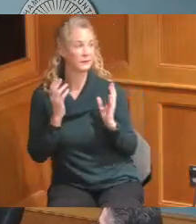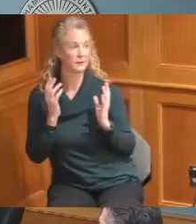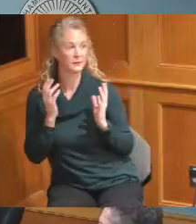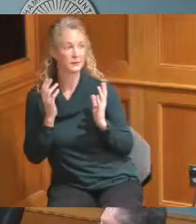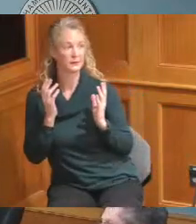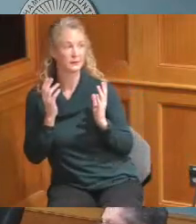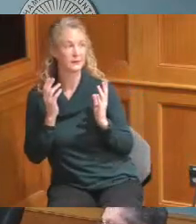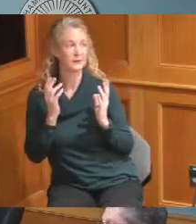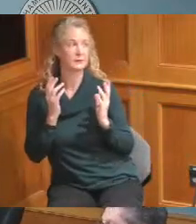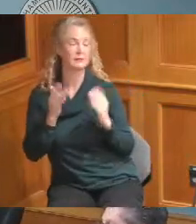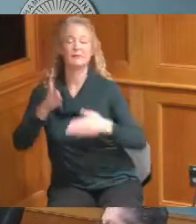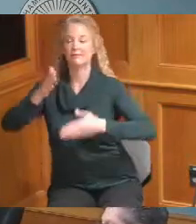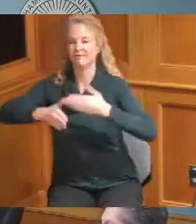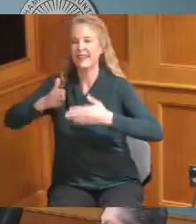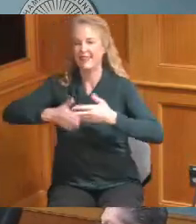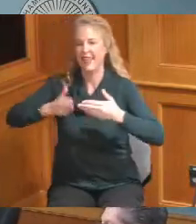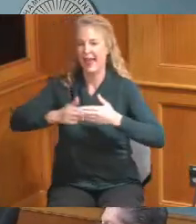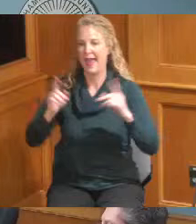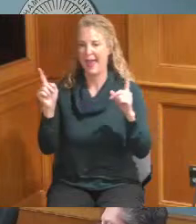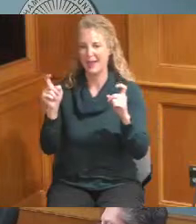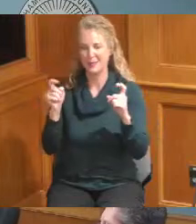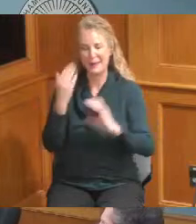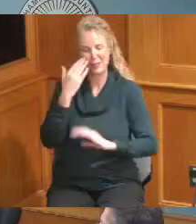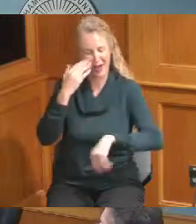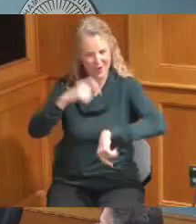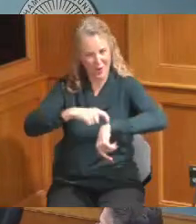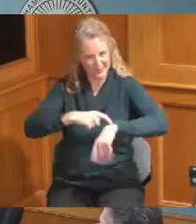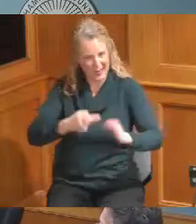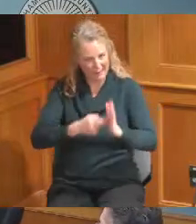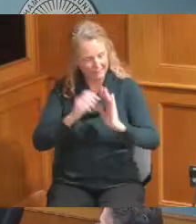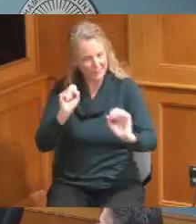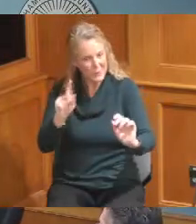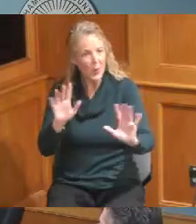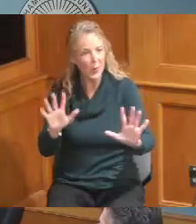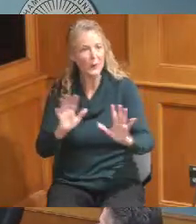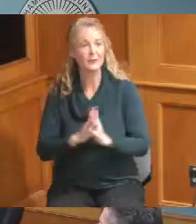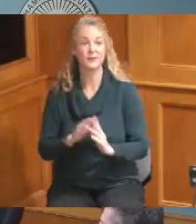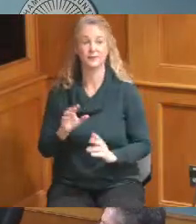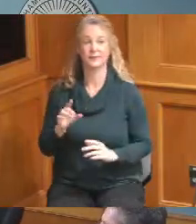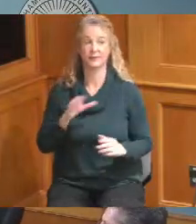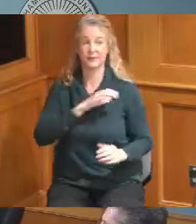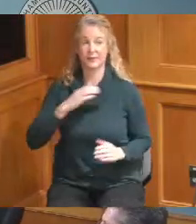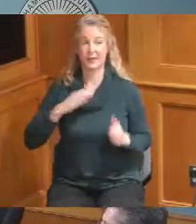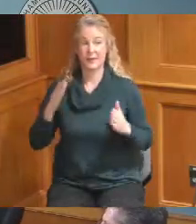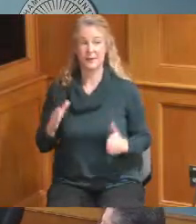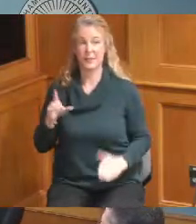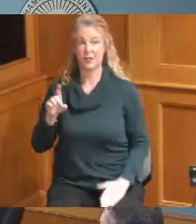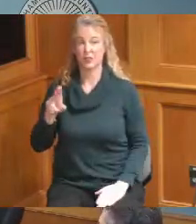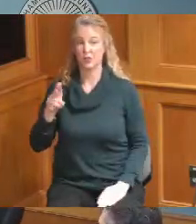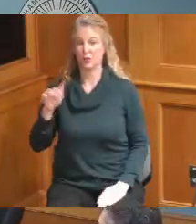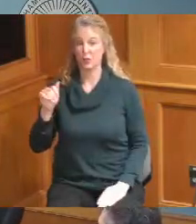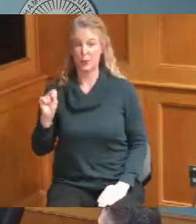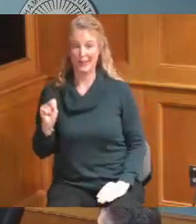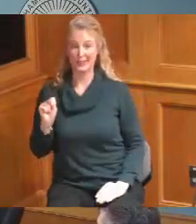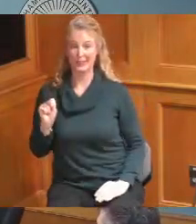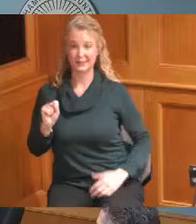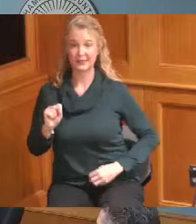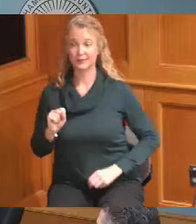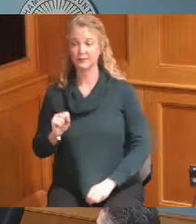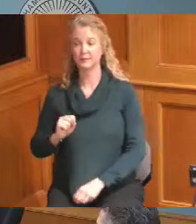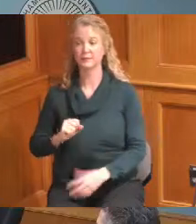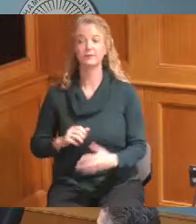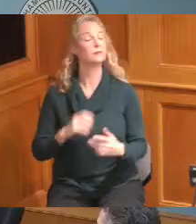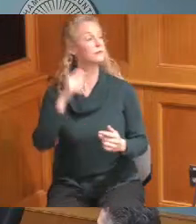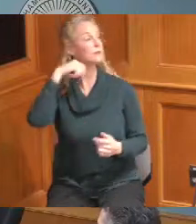Yeah, That's going to take some time. All right. yeah. Commissioner Summer Adumas? Okay, thank you so much.